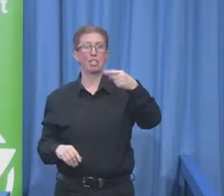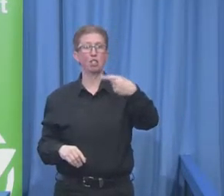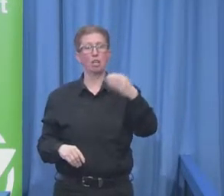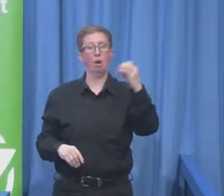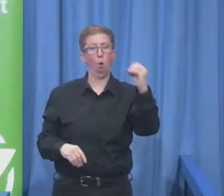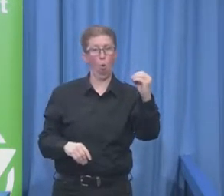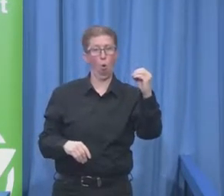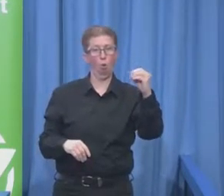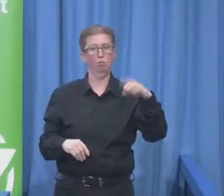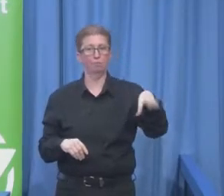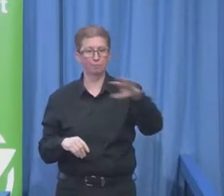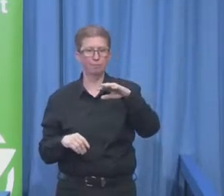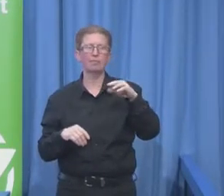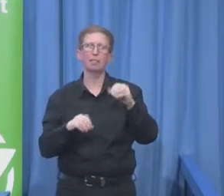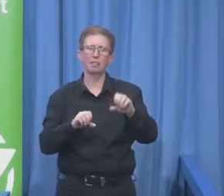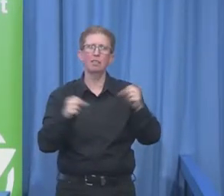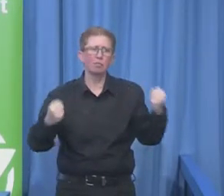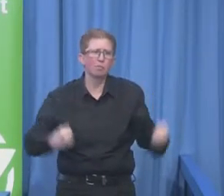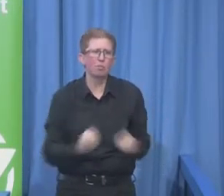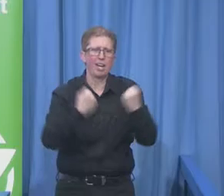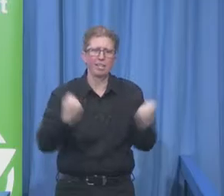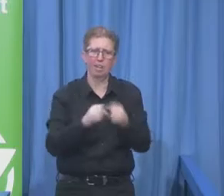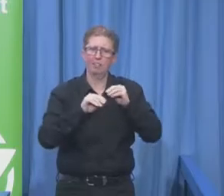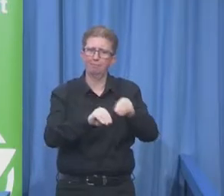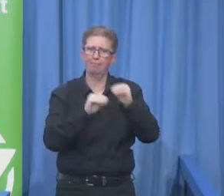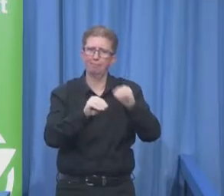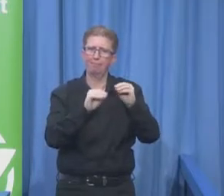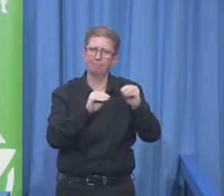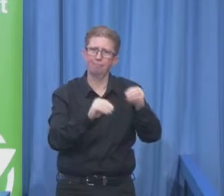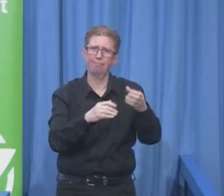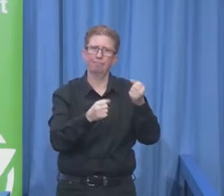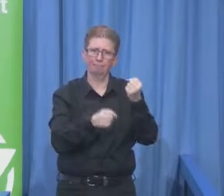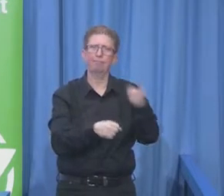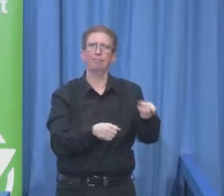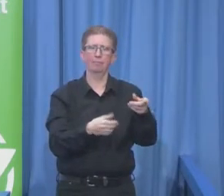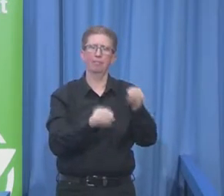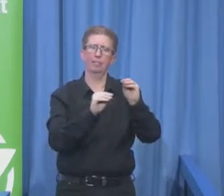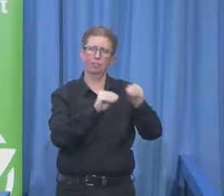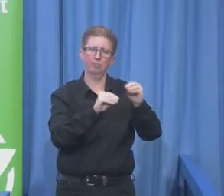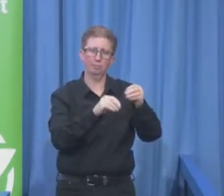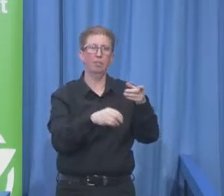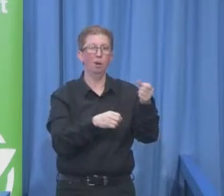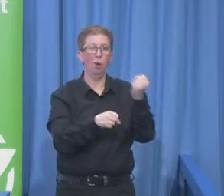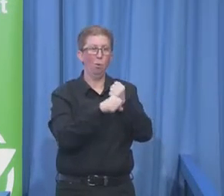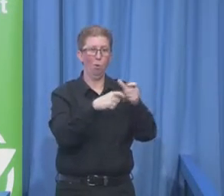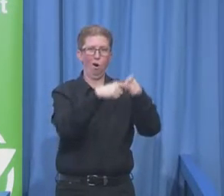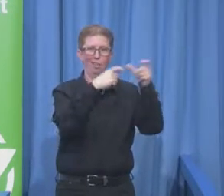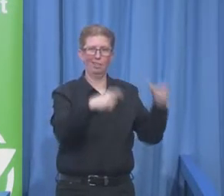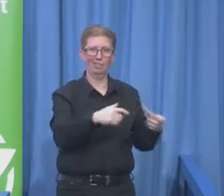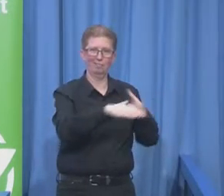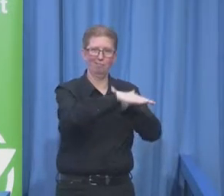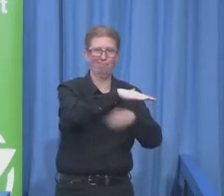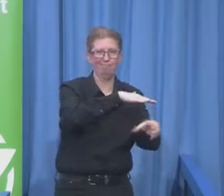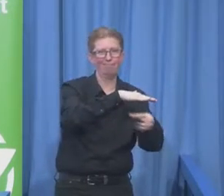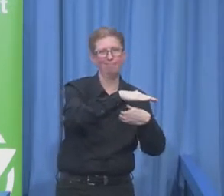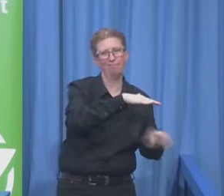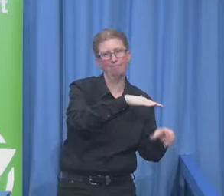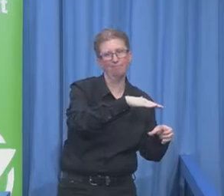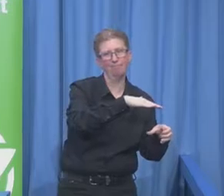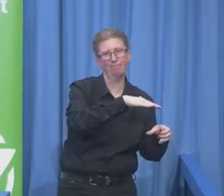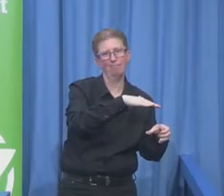job market, and therefore we developed a model of job and business services. It's a separate